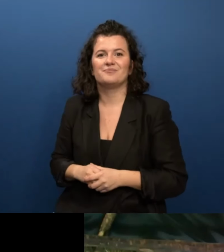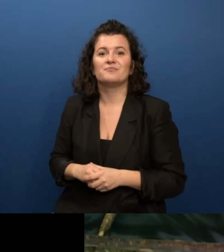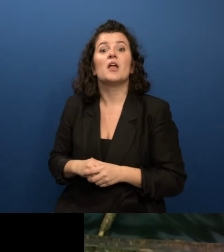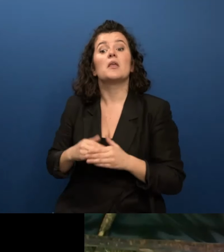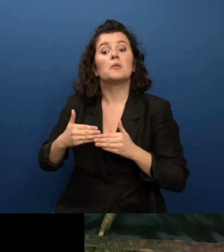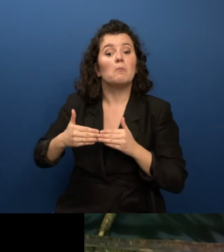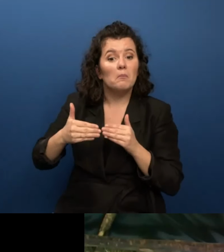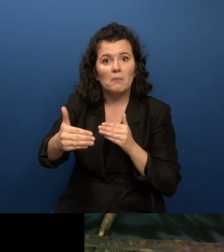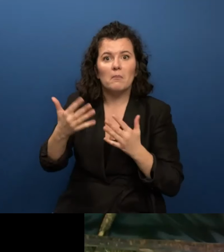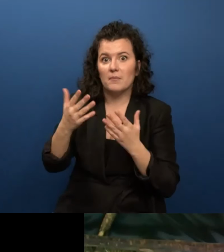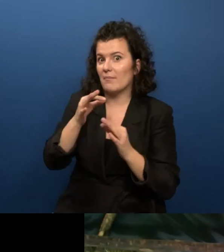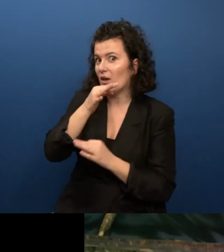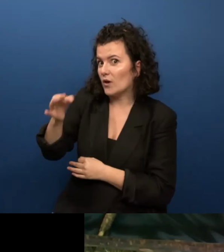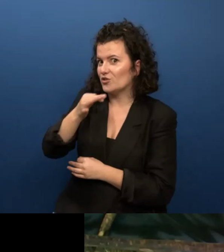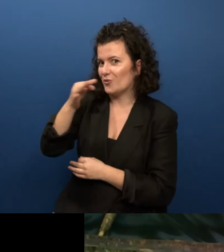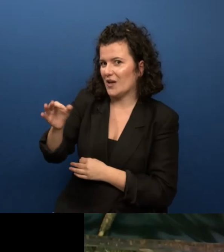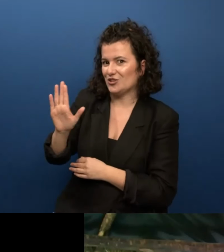questions shortly. Okay.